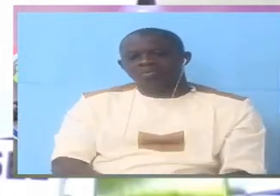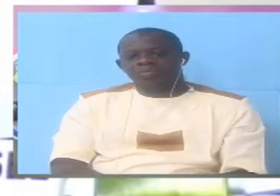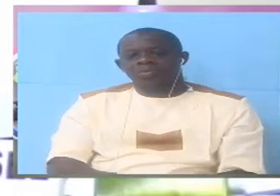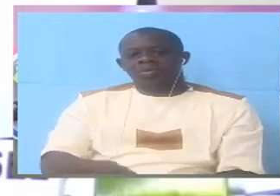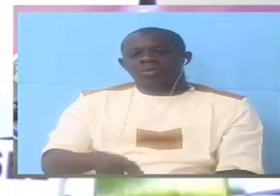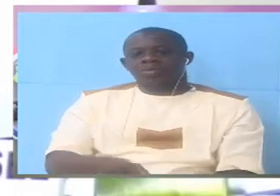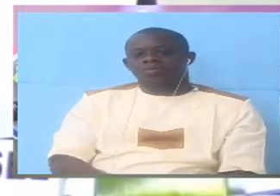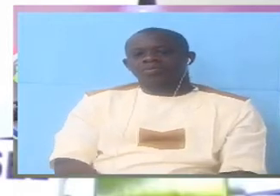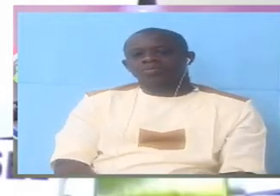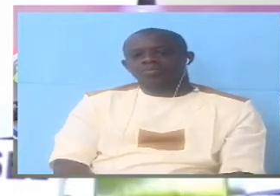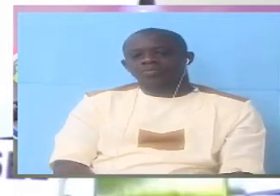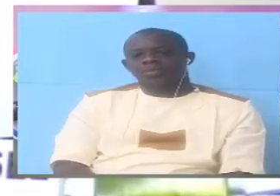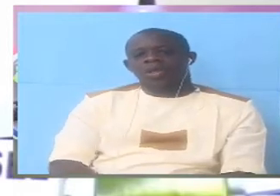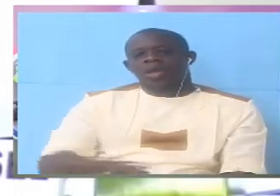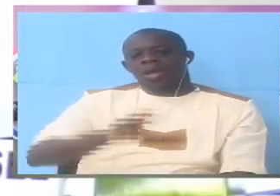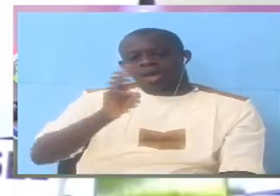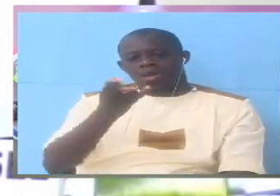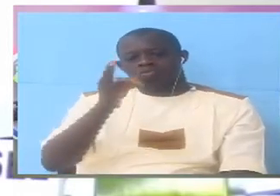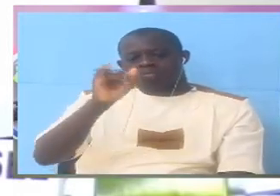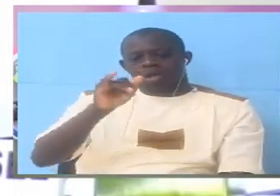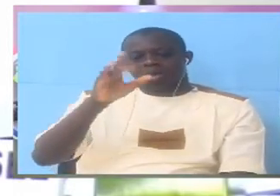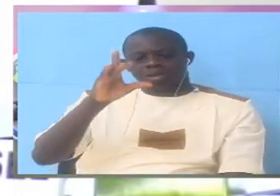Baba Haidara.